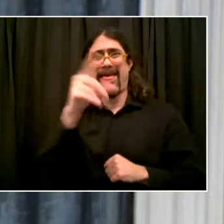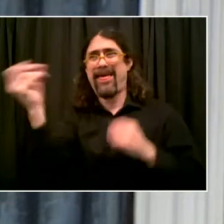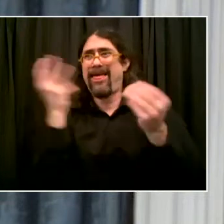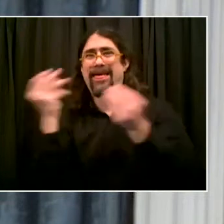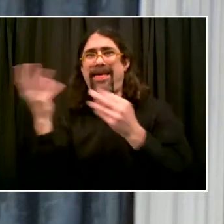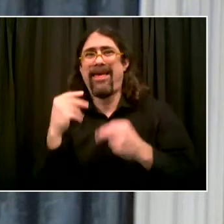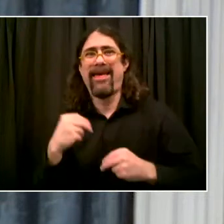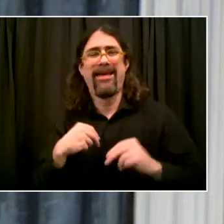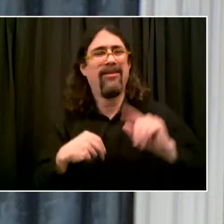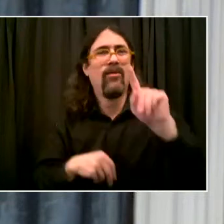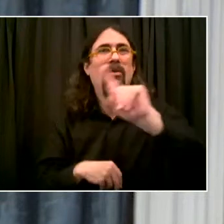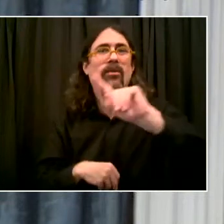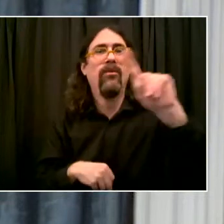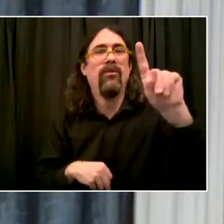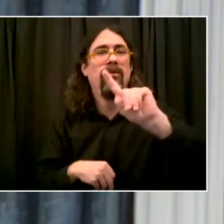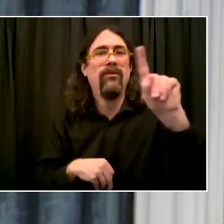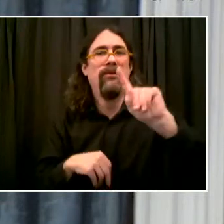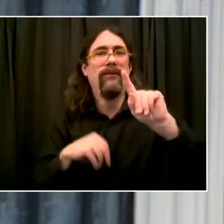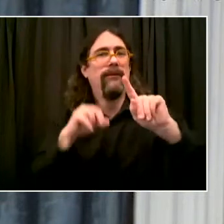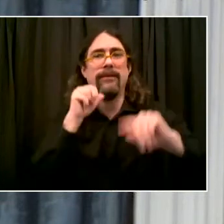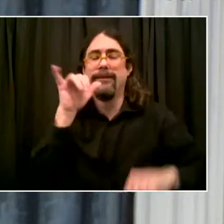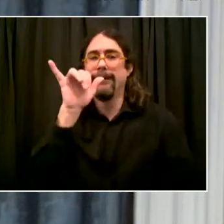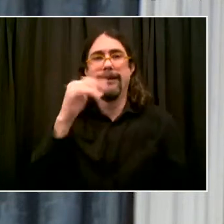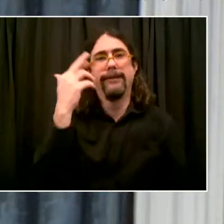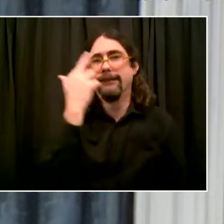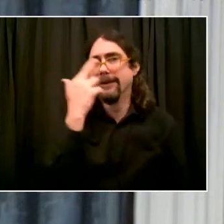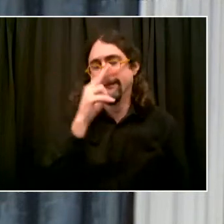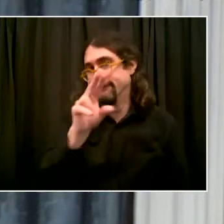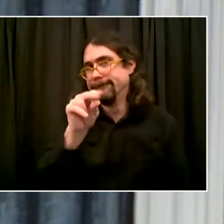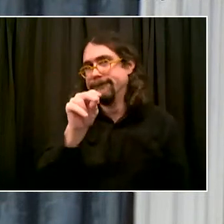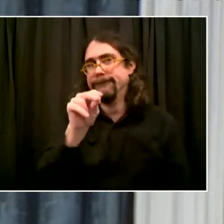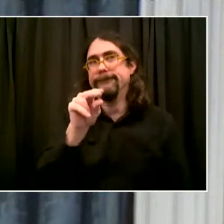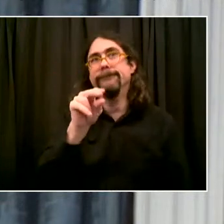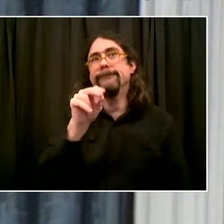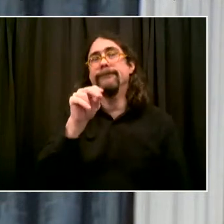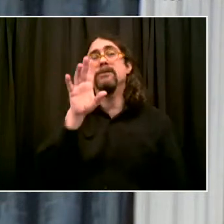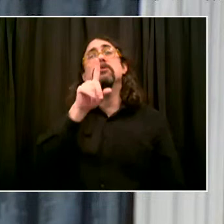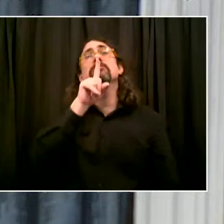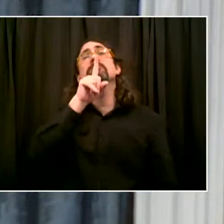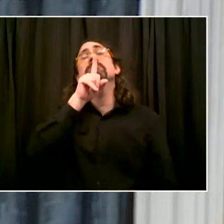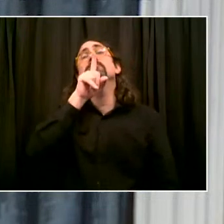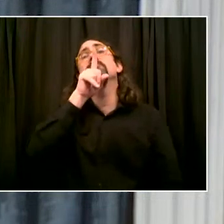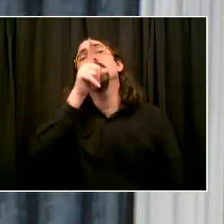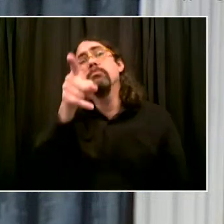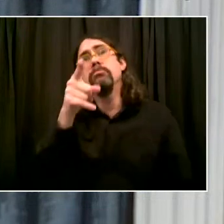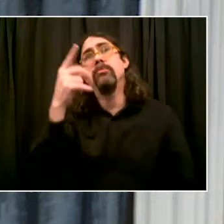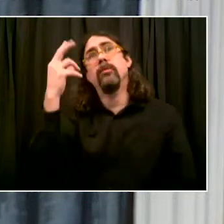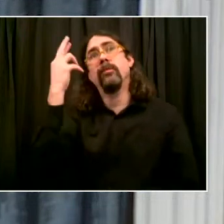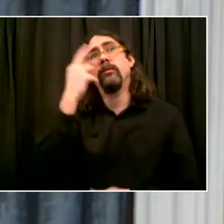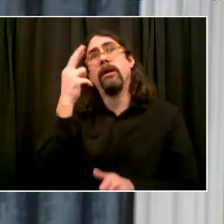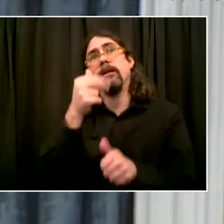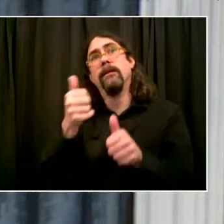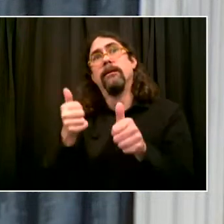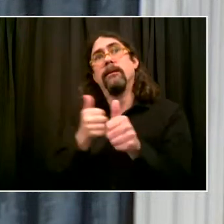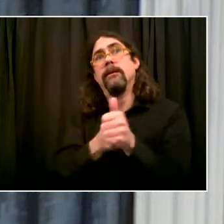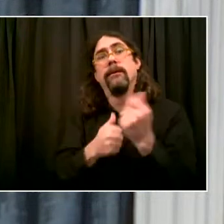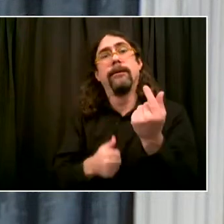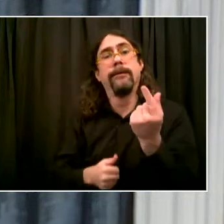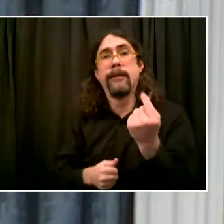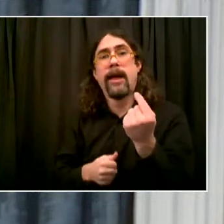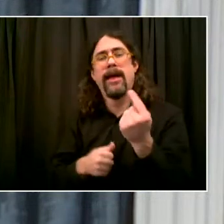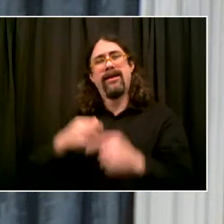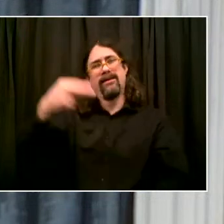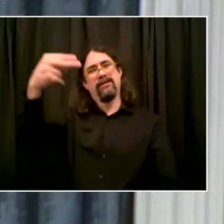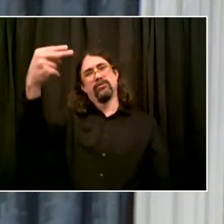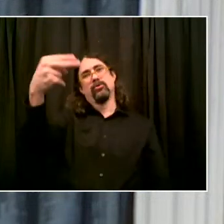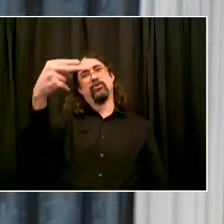by racism would not. New York City communities are vibrant and strong, but they have reason to be skeptical,